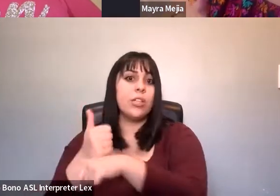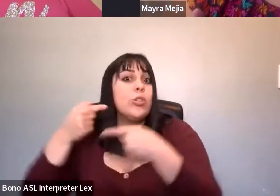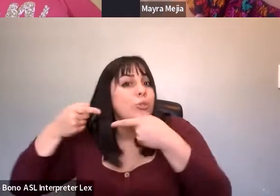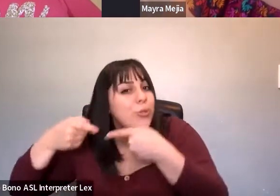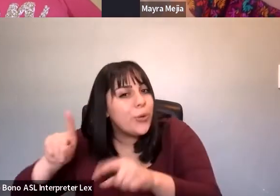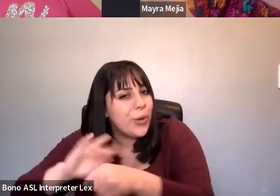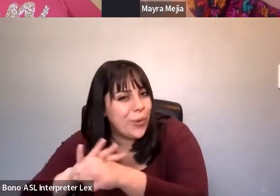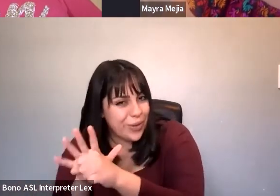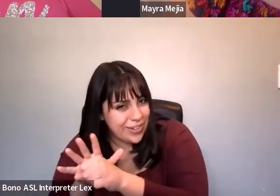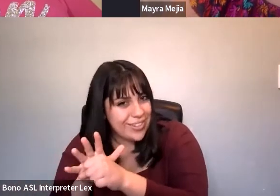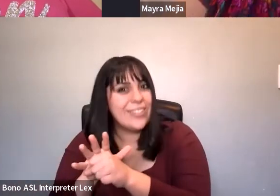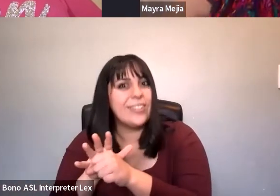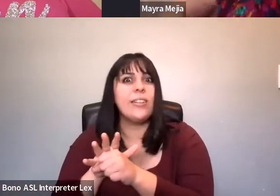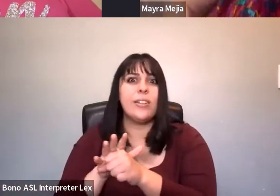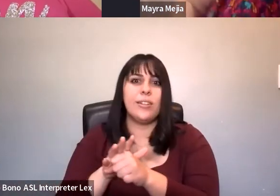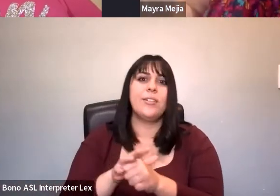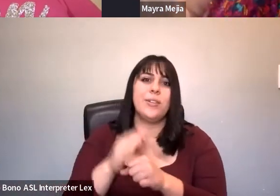when everyone was like on Clubhouse.